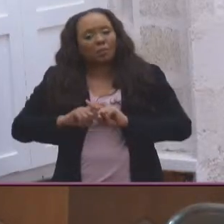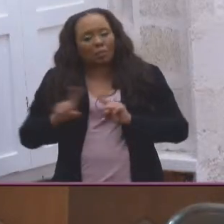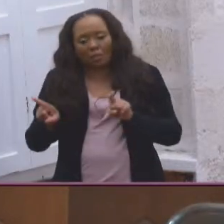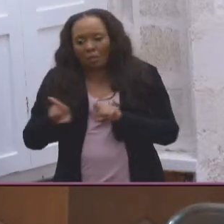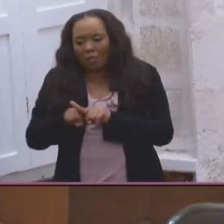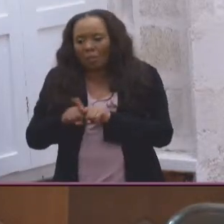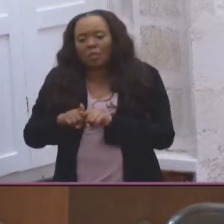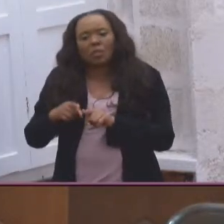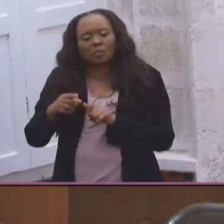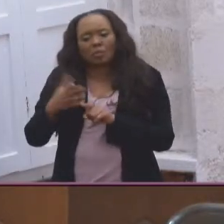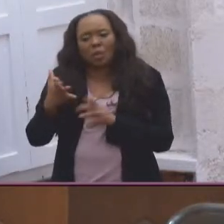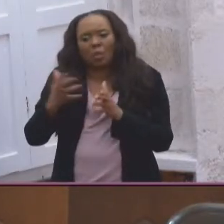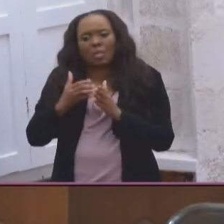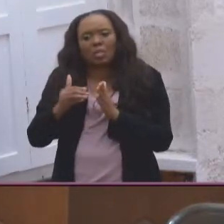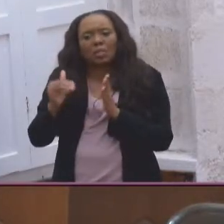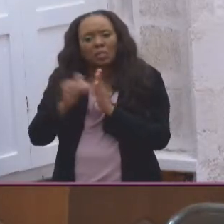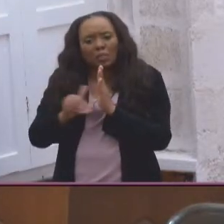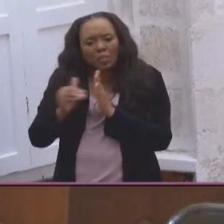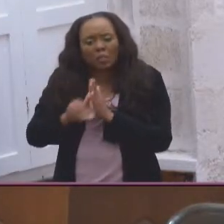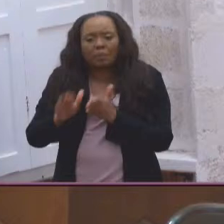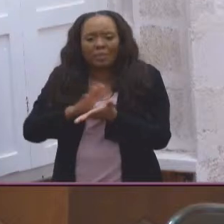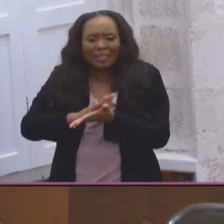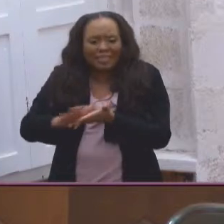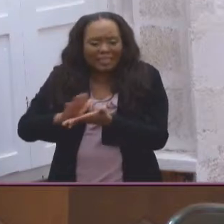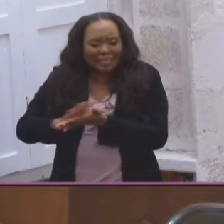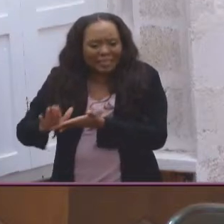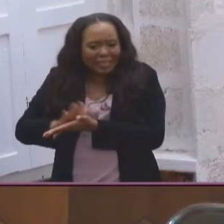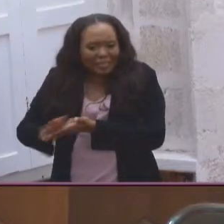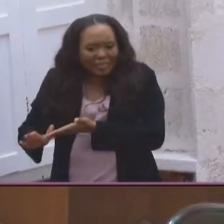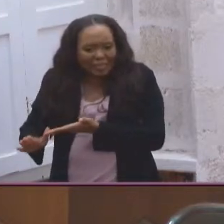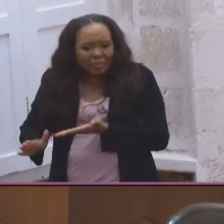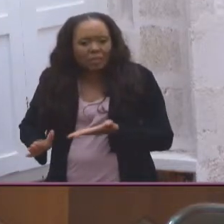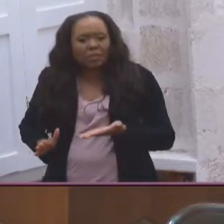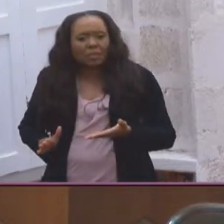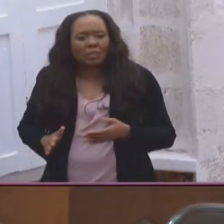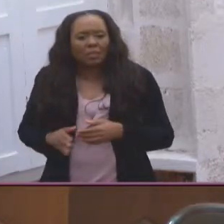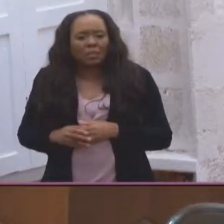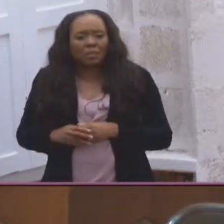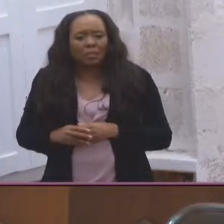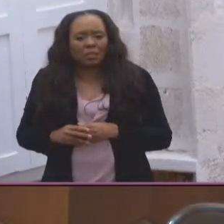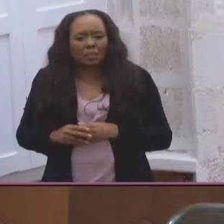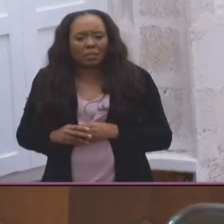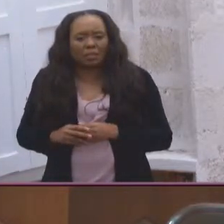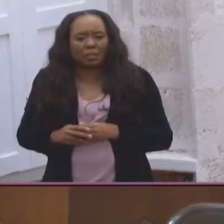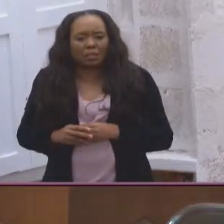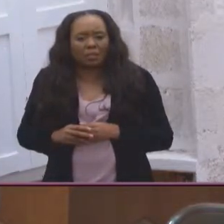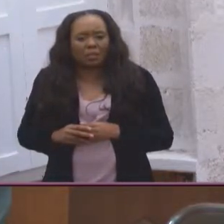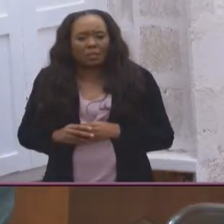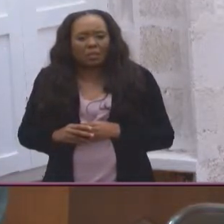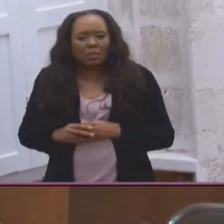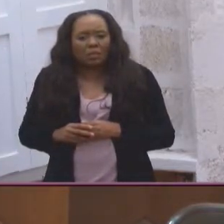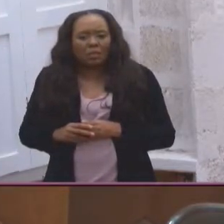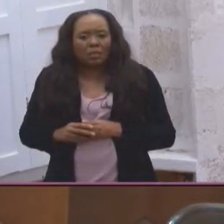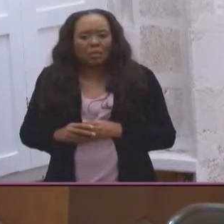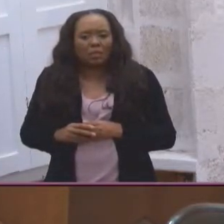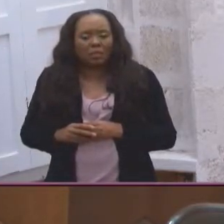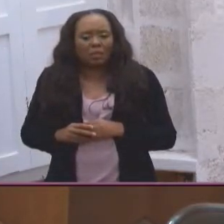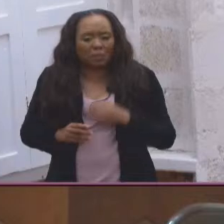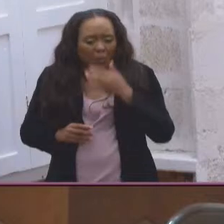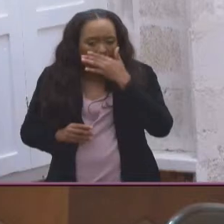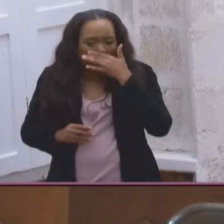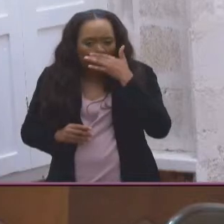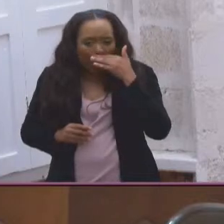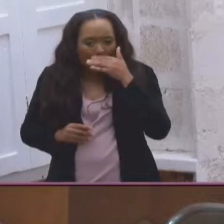8 weeks in the ministry, I've had to encounter frontally the issue